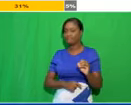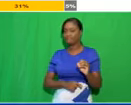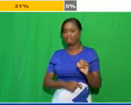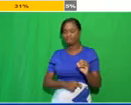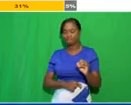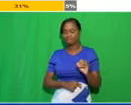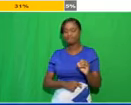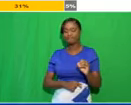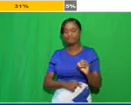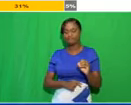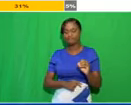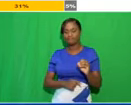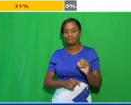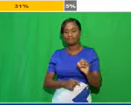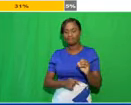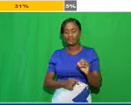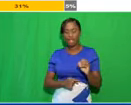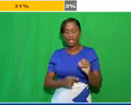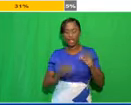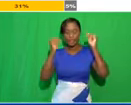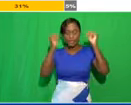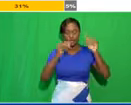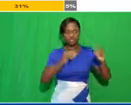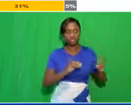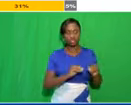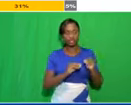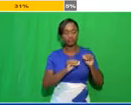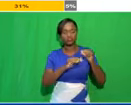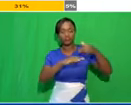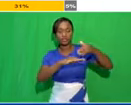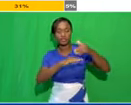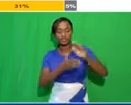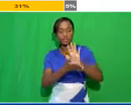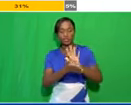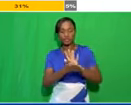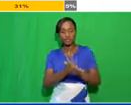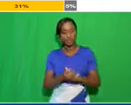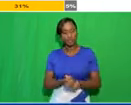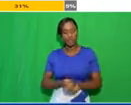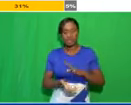are assigned by the ministry. More data. I hope I'm not confusing you with all these colors.